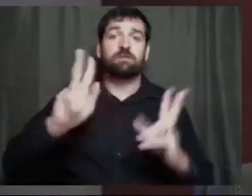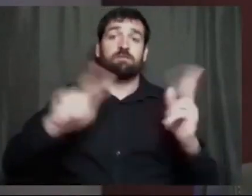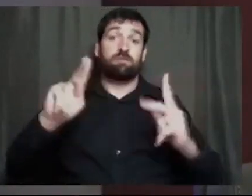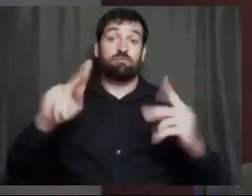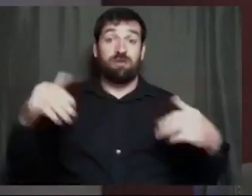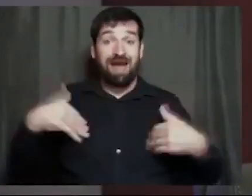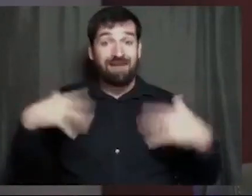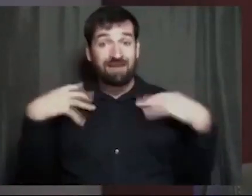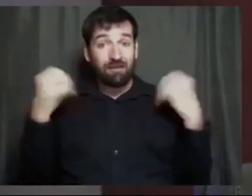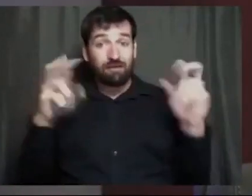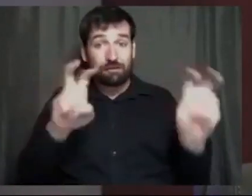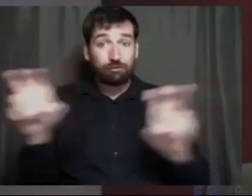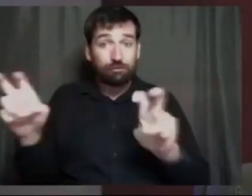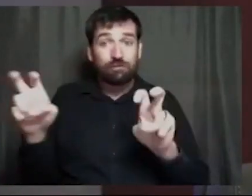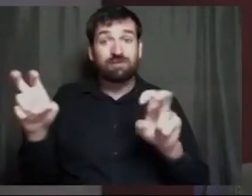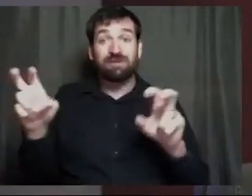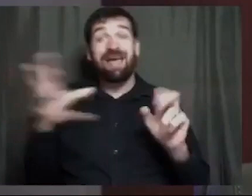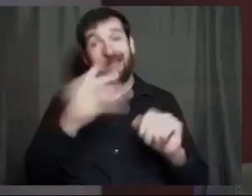who do not,